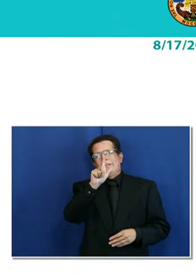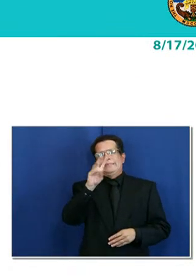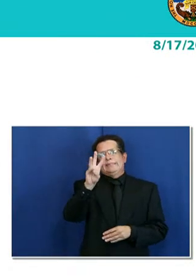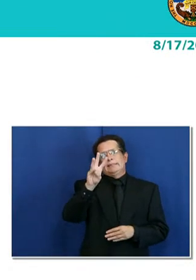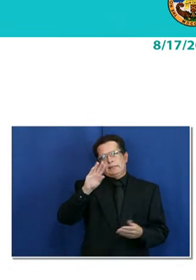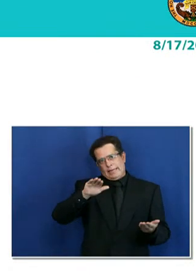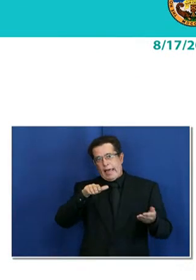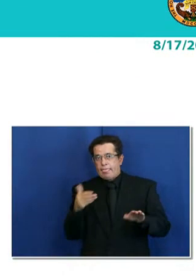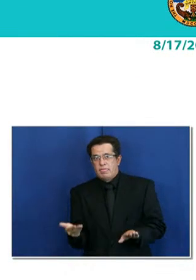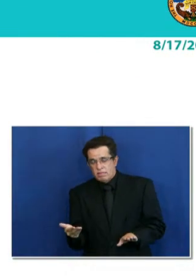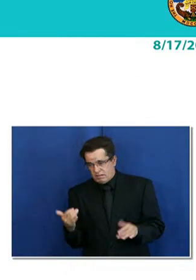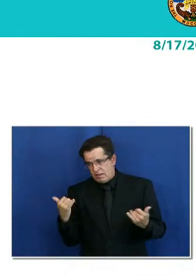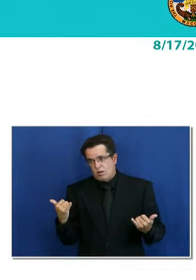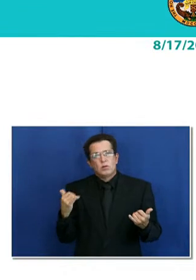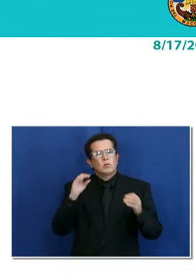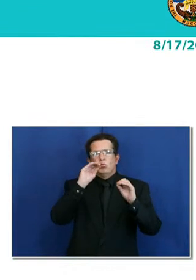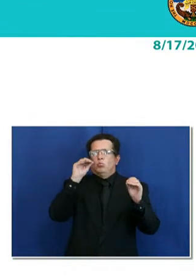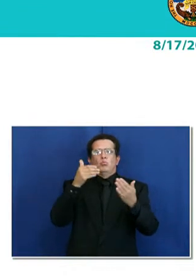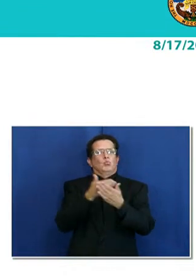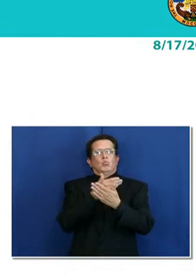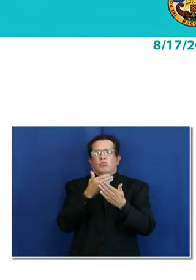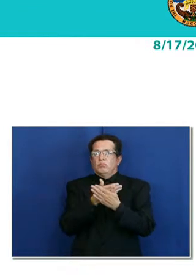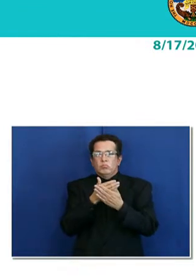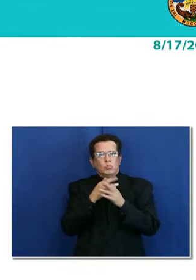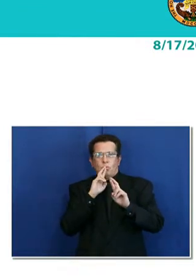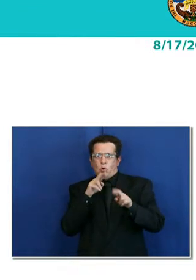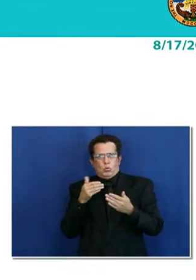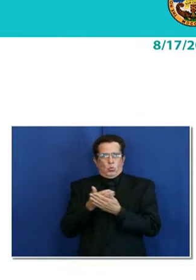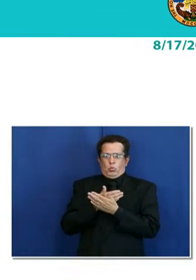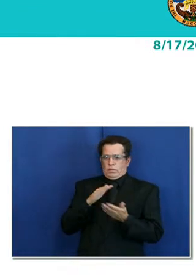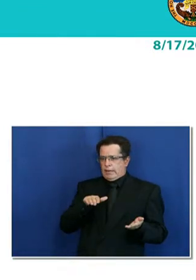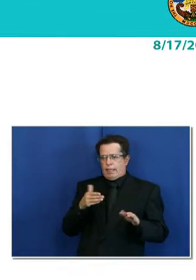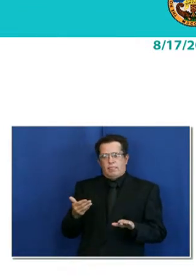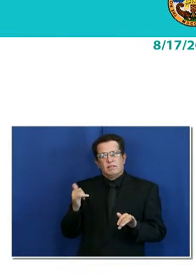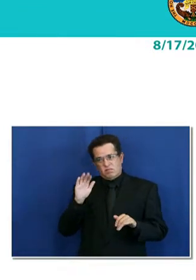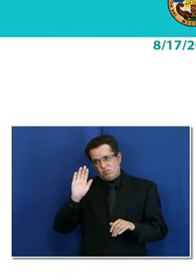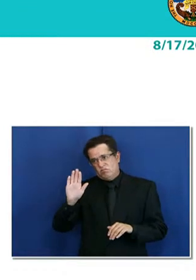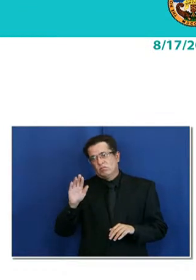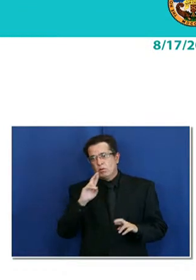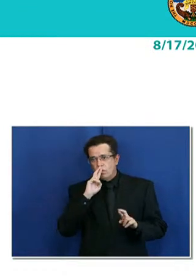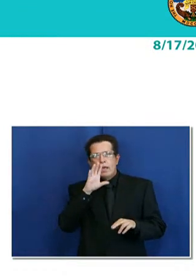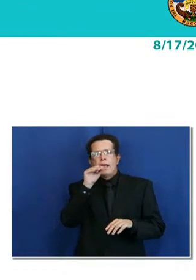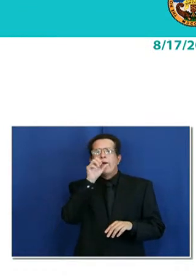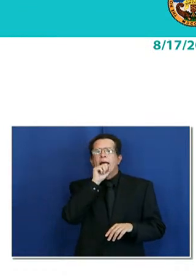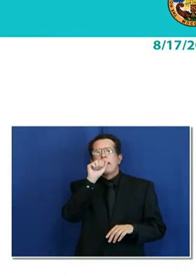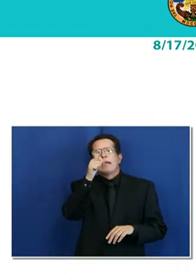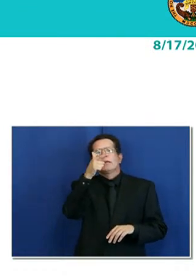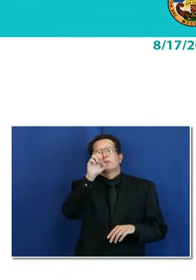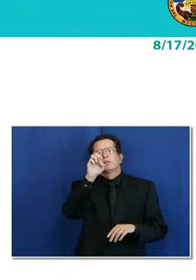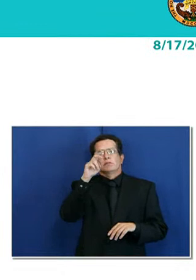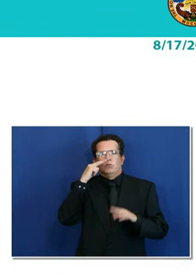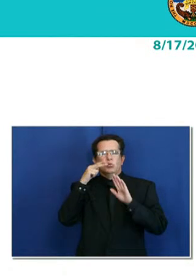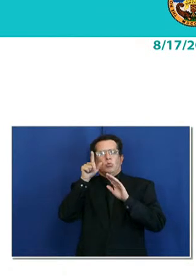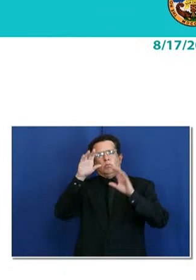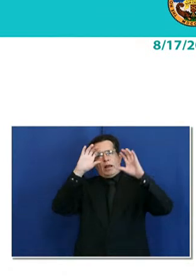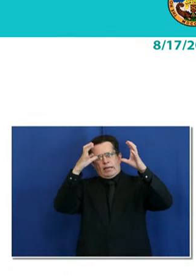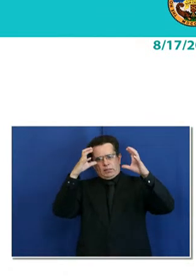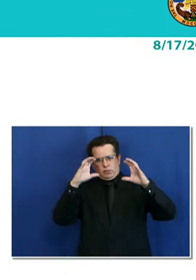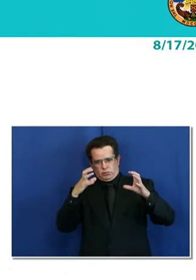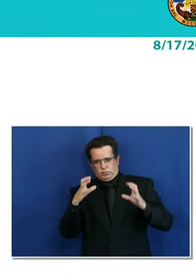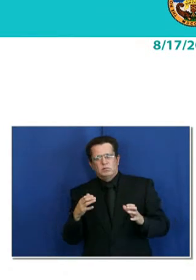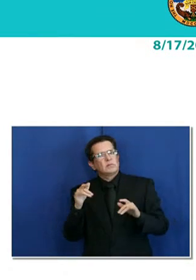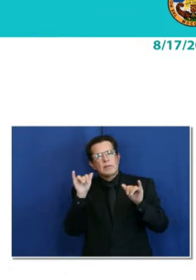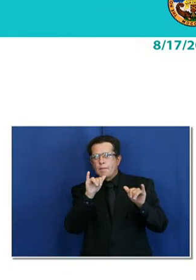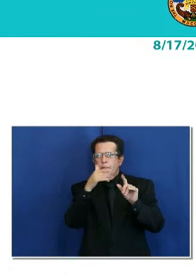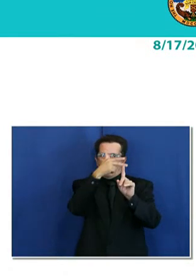deaths. There have been no new deaths reported since yesterday. And the age range of all of our cases remains